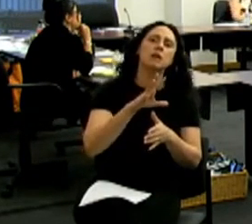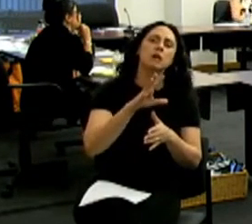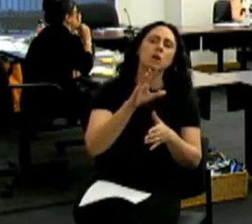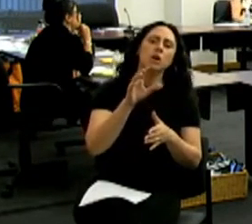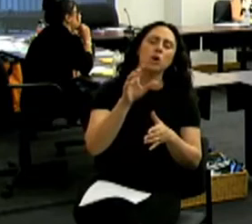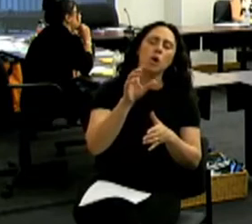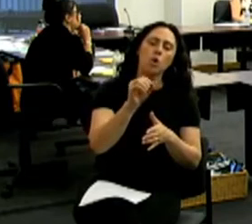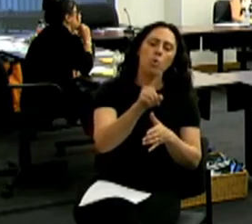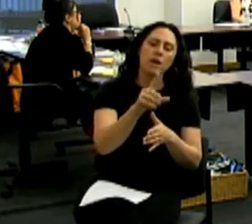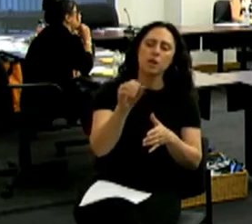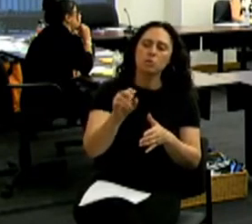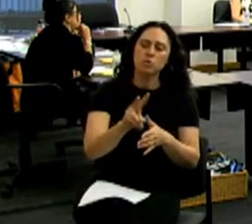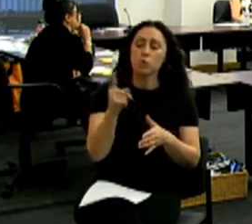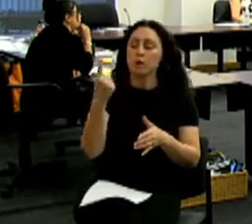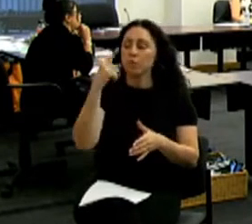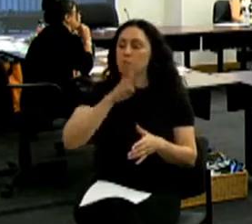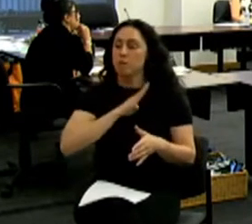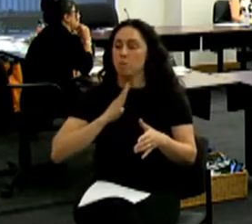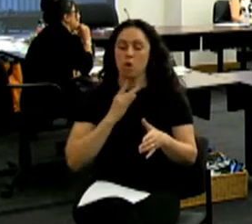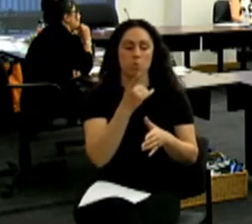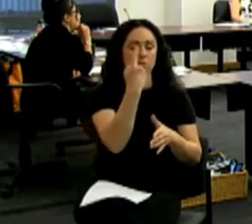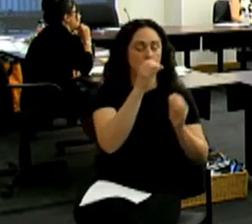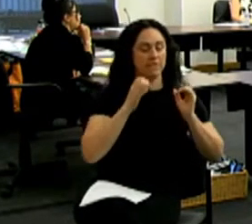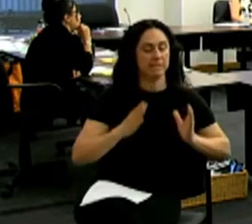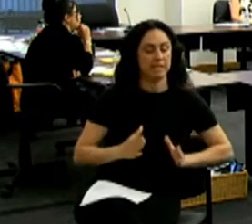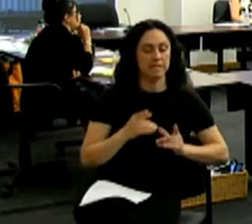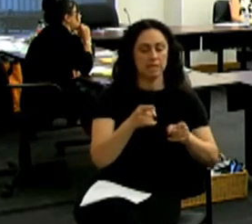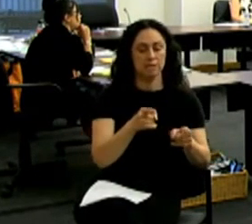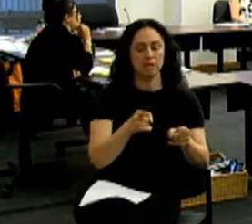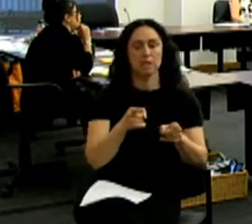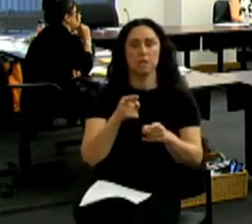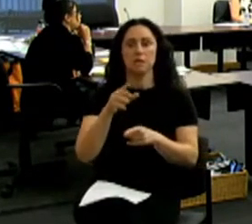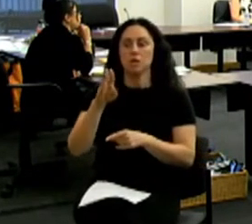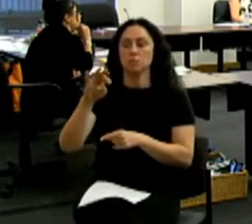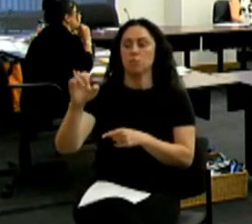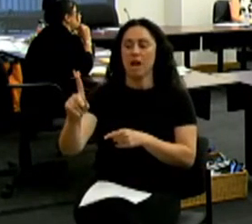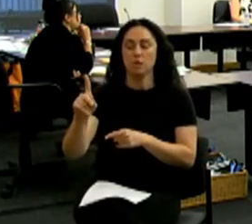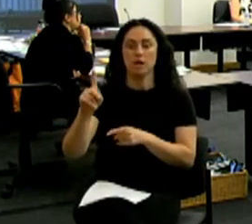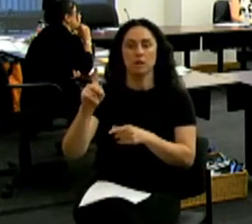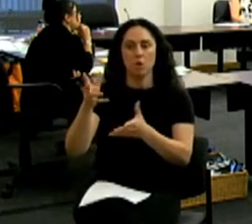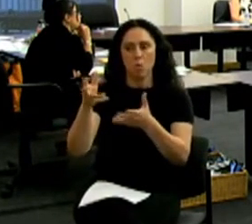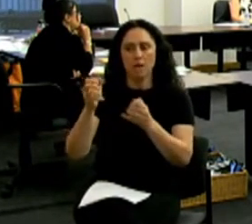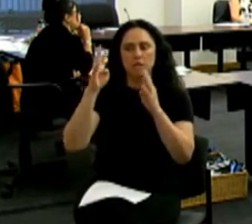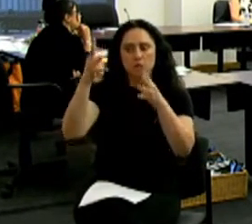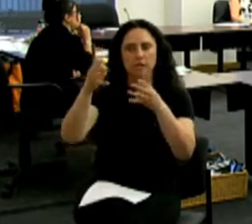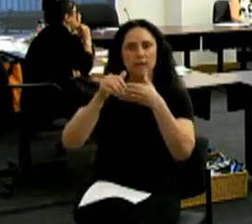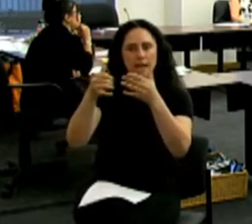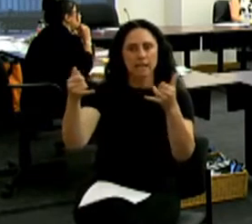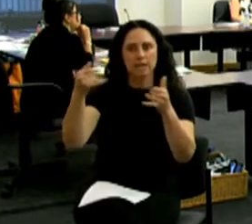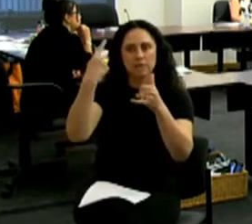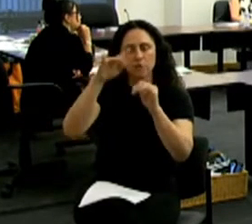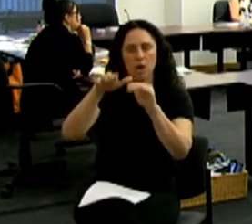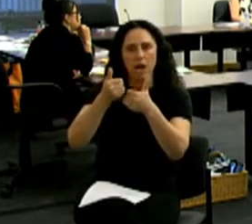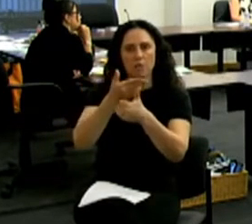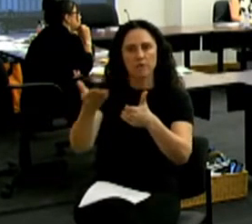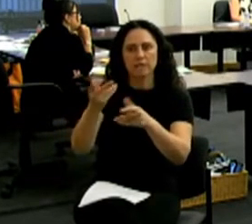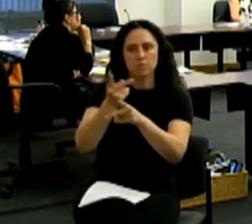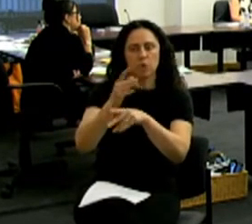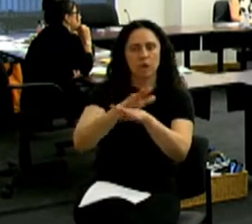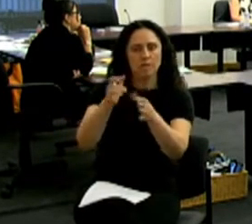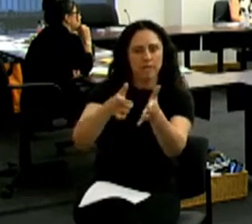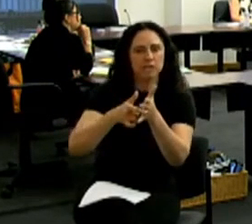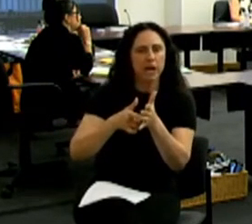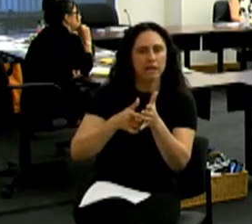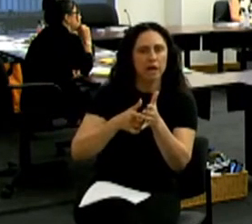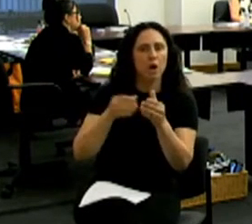1.01 and 02. One's for the board, one's for the citizens. And Trustee Broderick was looking to create guidelines for how things get placed on there, so there's